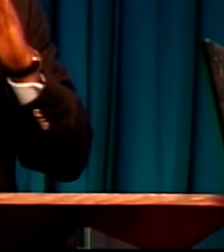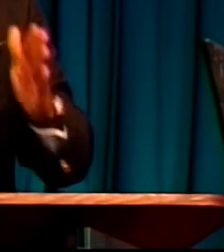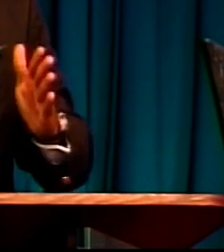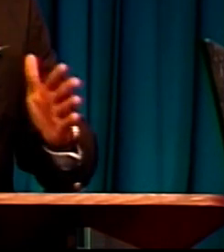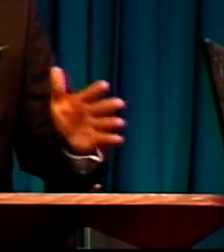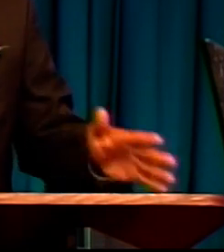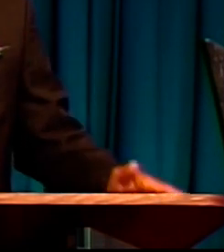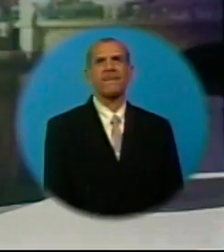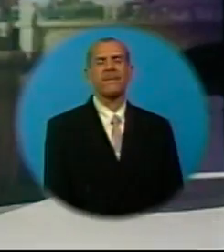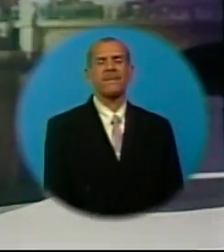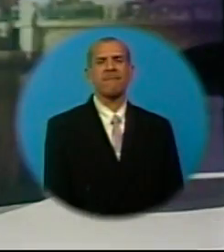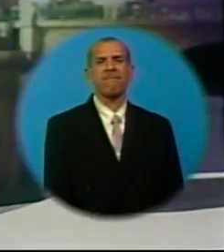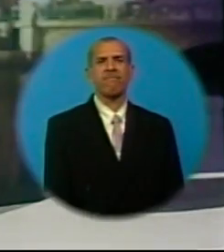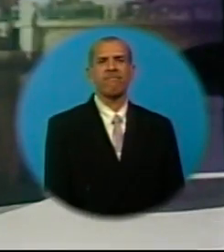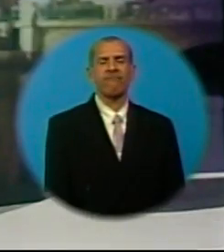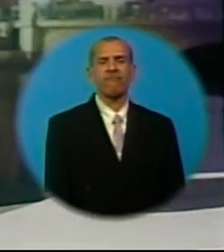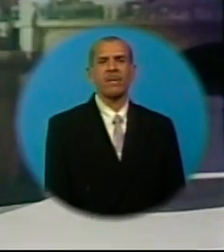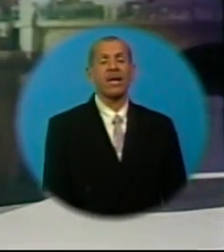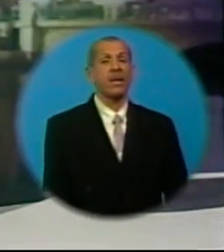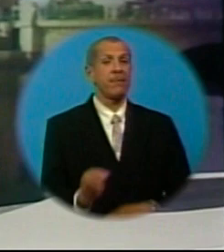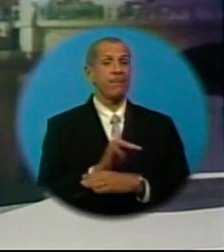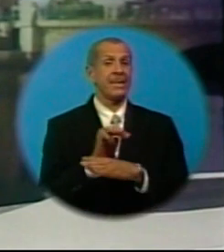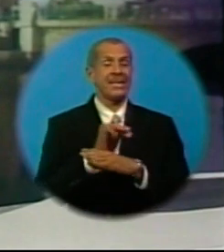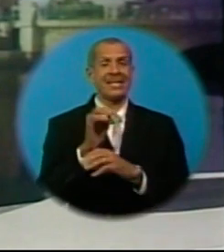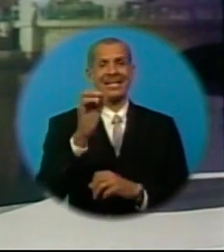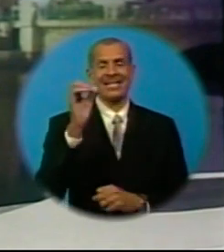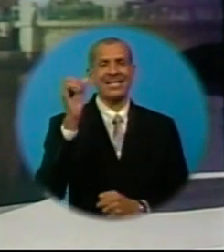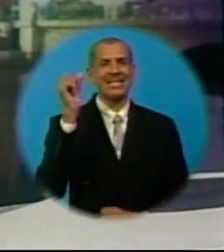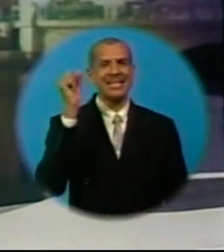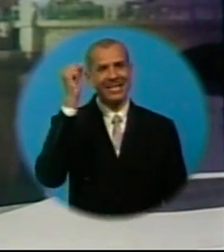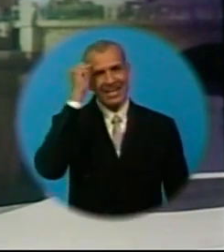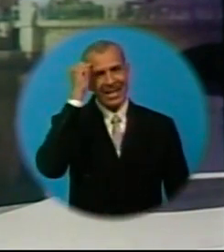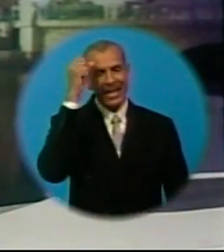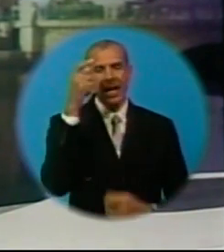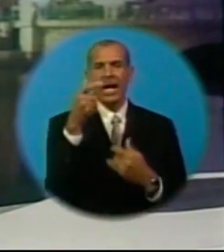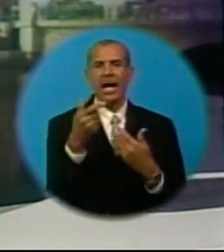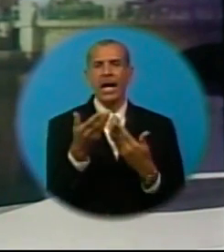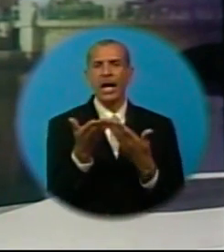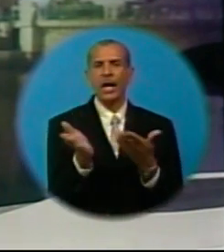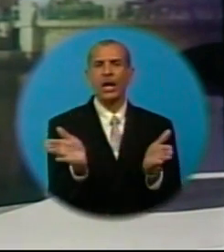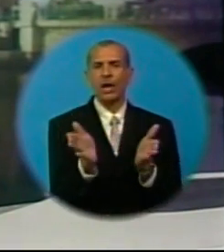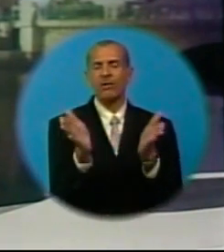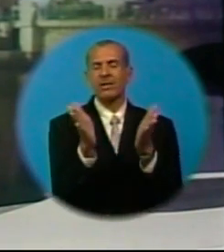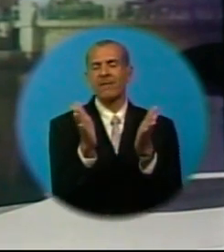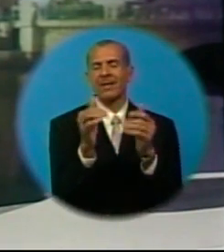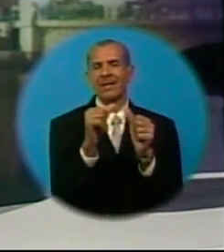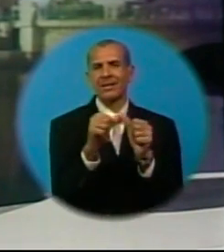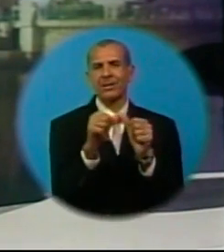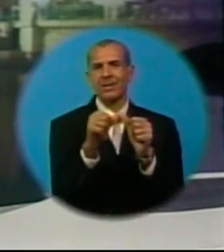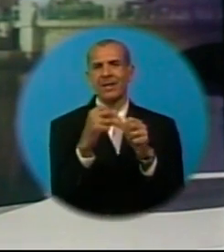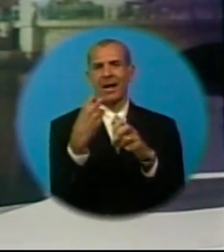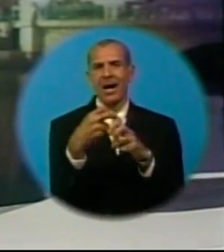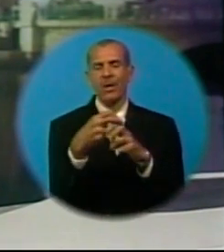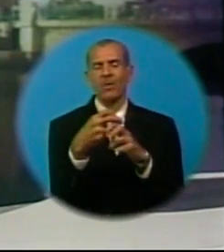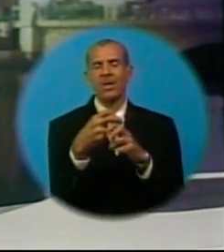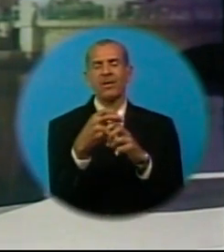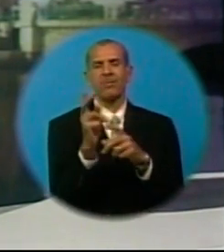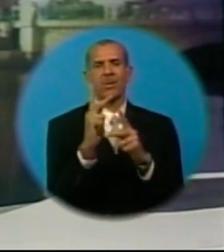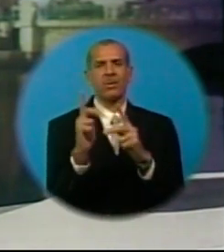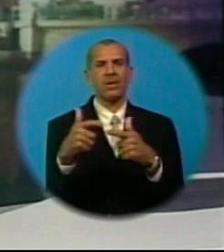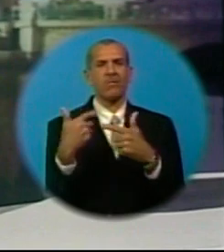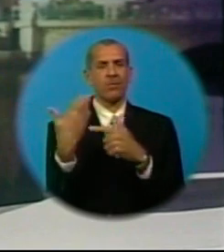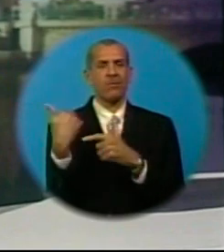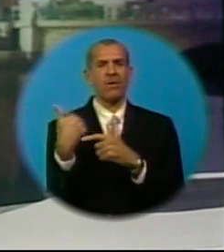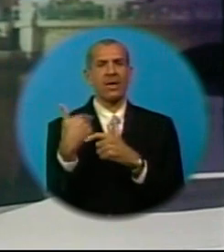on this planet. And Minister Seeley encouraged the students to continue the hard work of their predecessors in maintaining the quality of